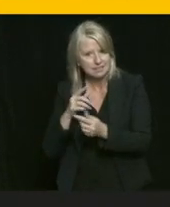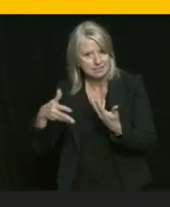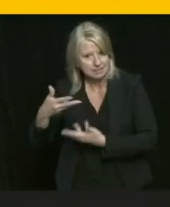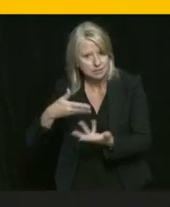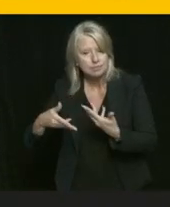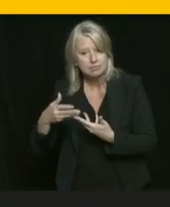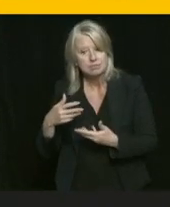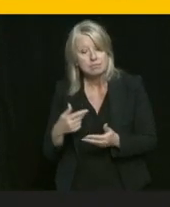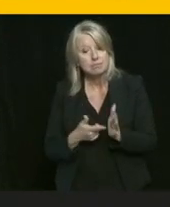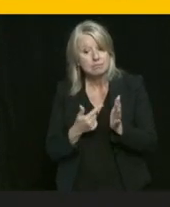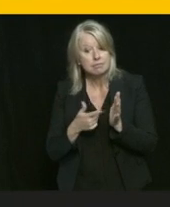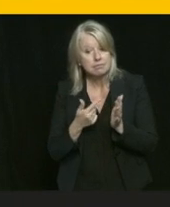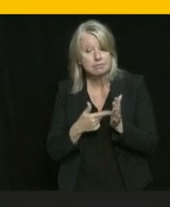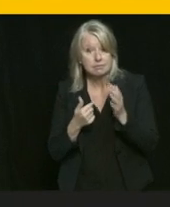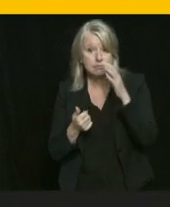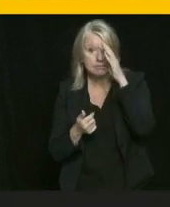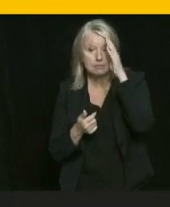has been